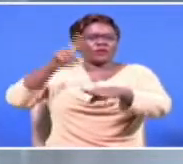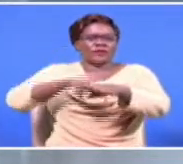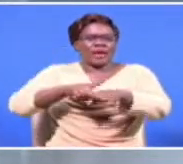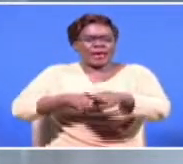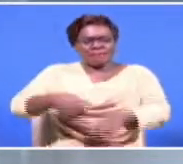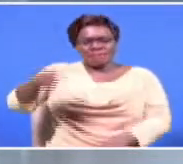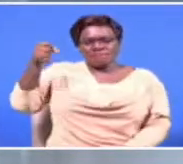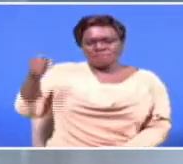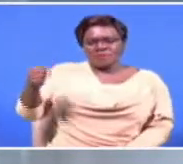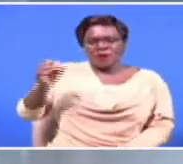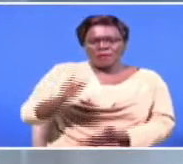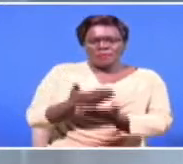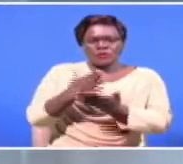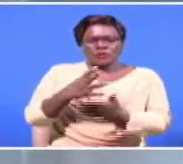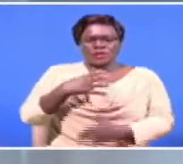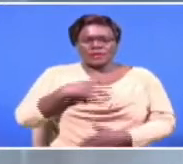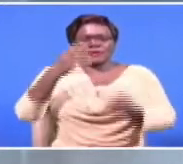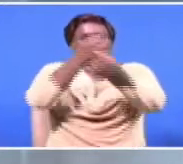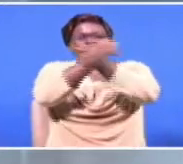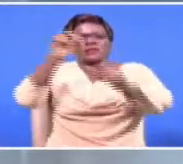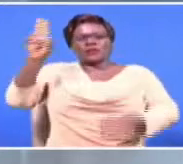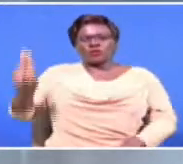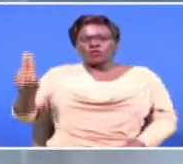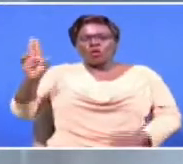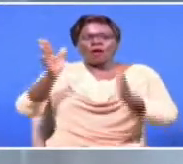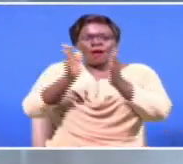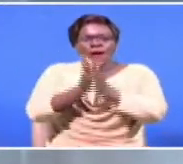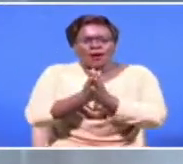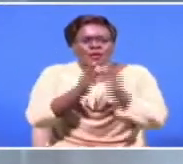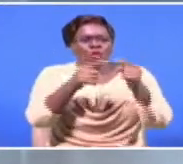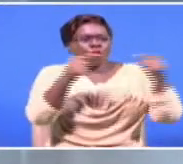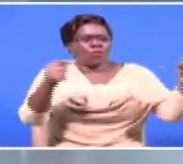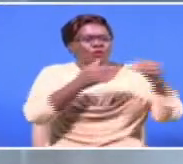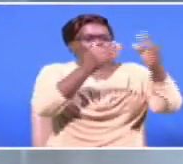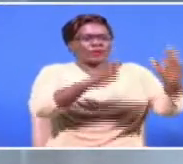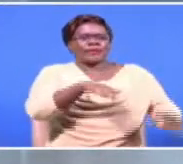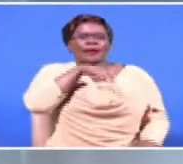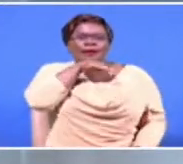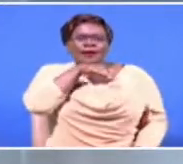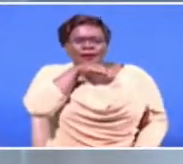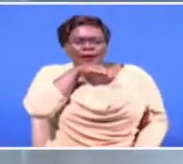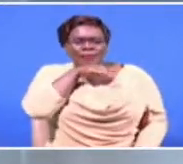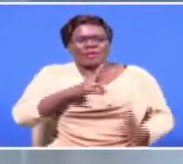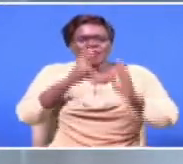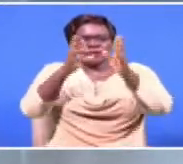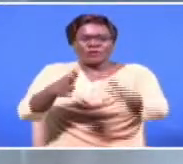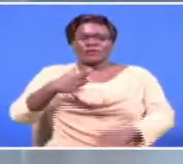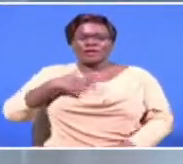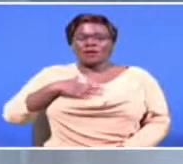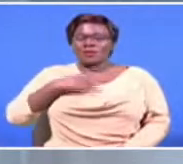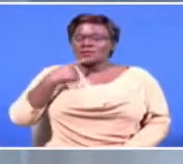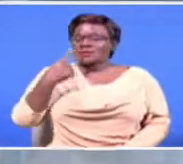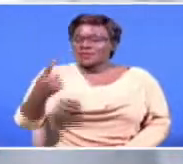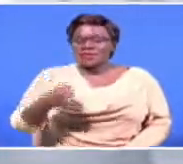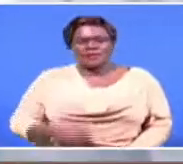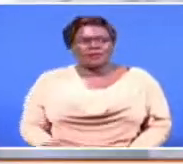the handshake between retired President Uhuru Kenyatta and opposition leader Raila Odinga. Clement Masombo reports.